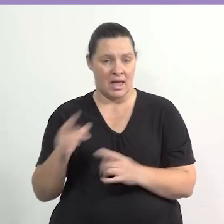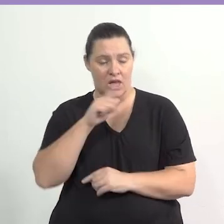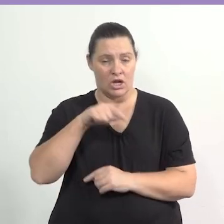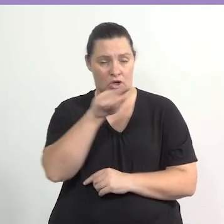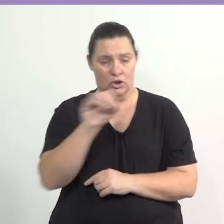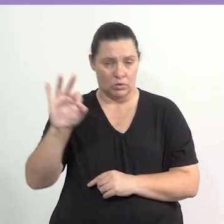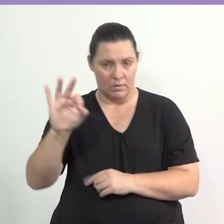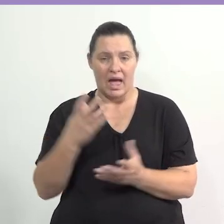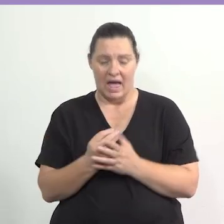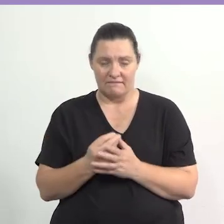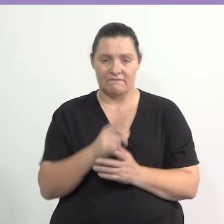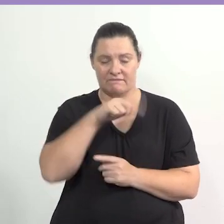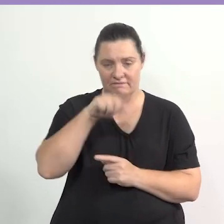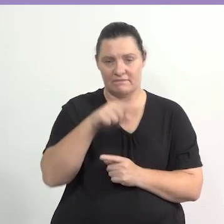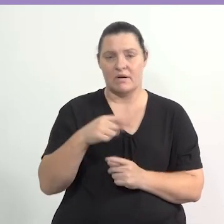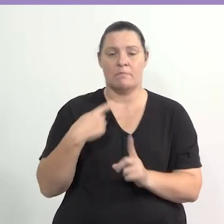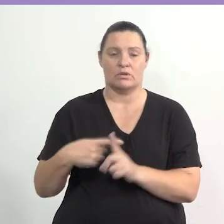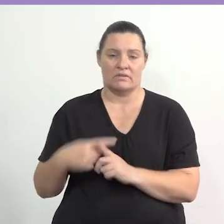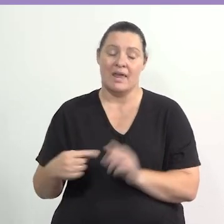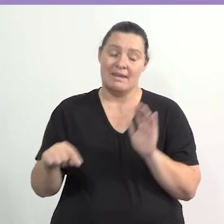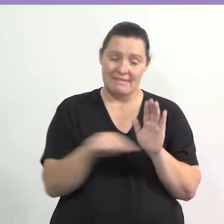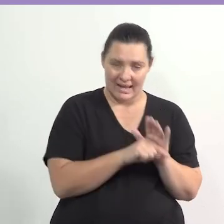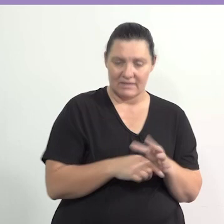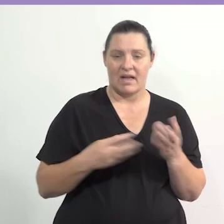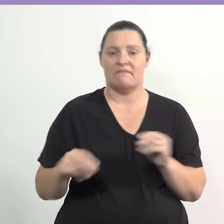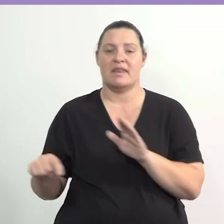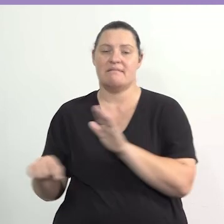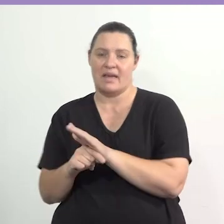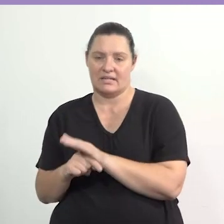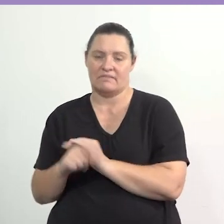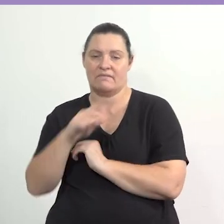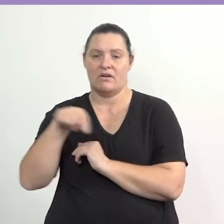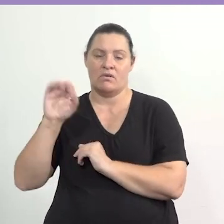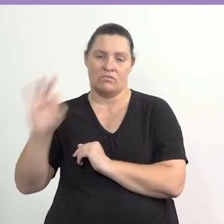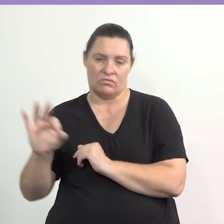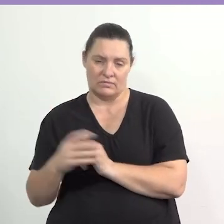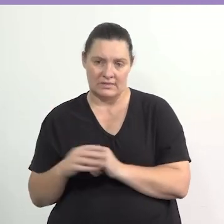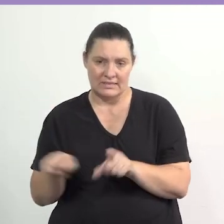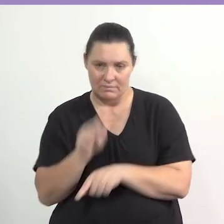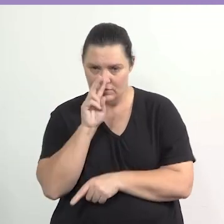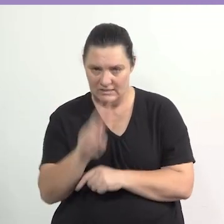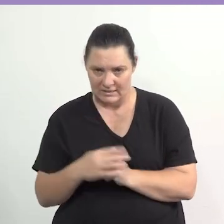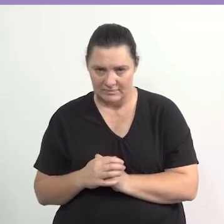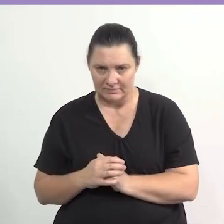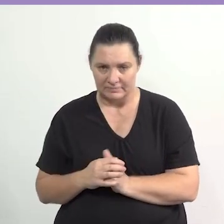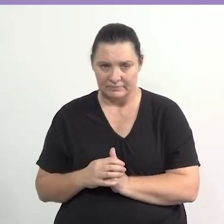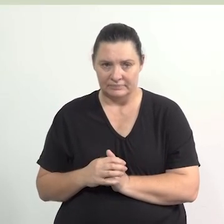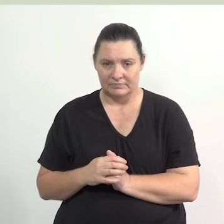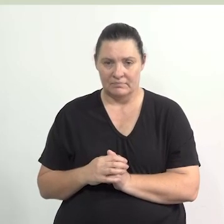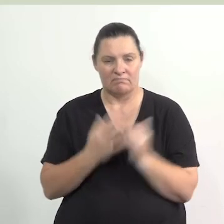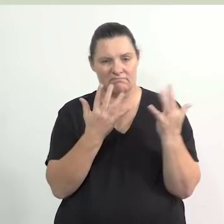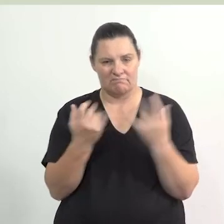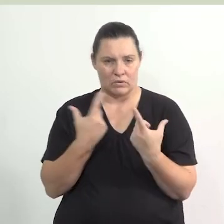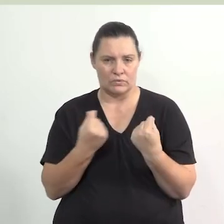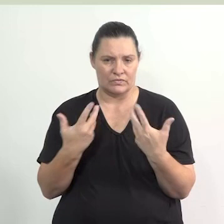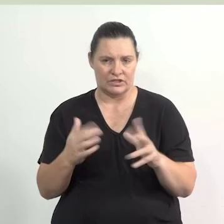numbers have positive cube roots, and negative cube numbers have negative cube roots, as you can see in the calculations